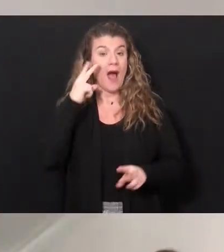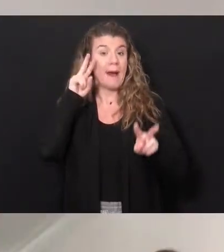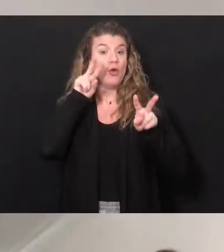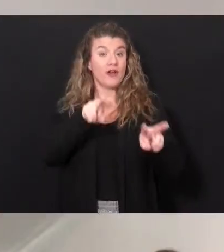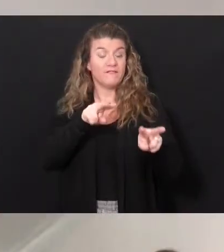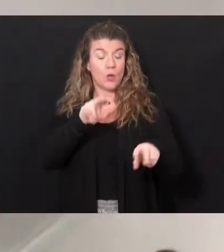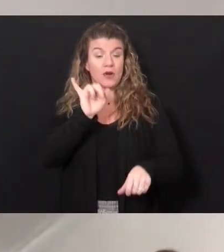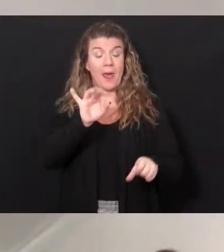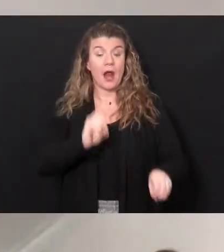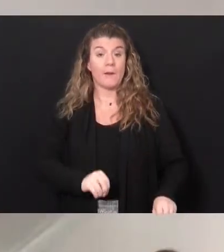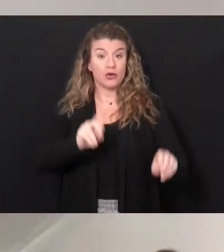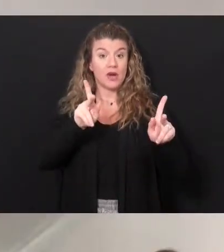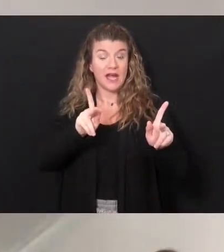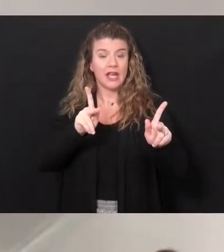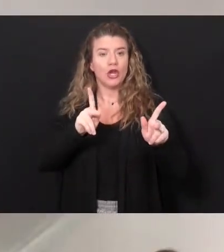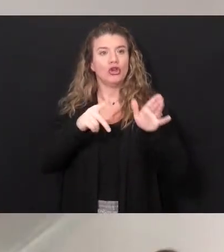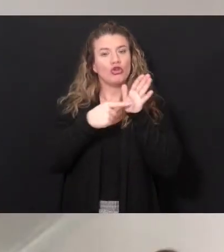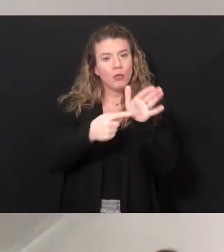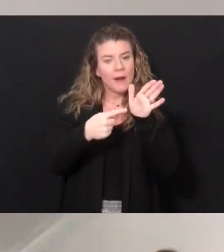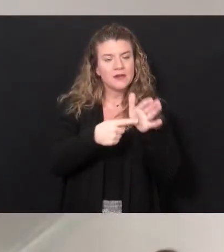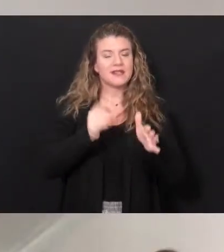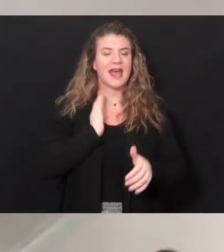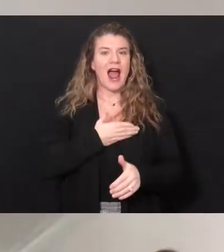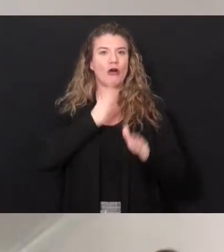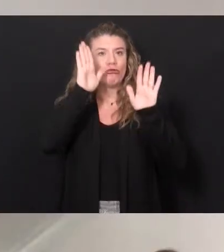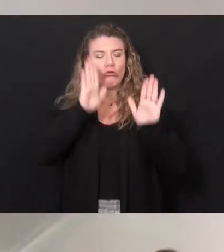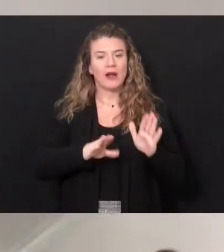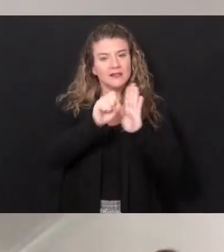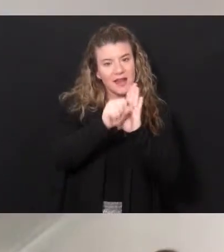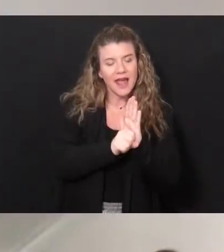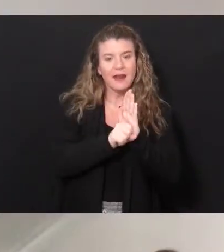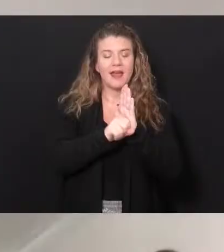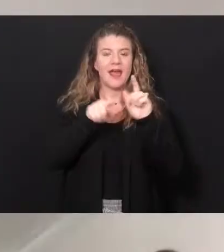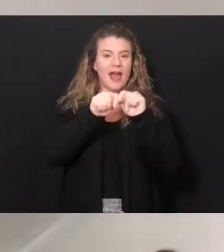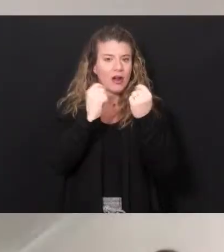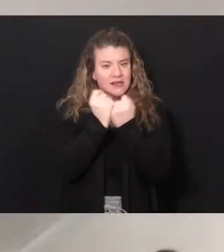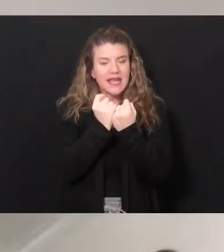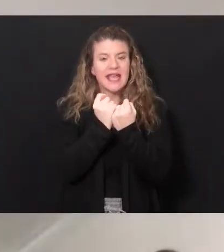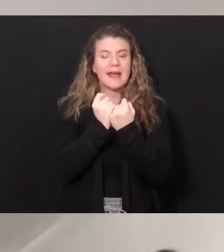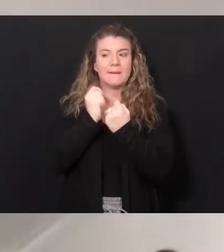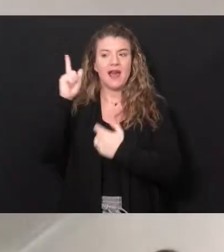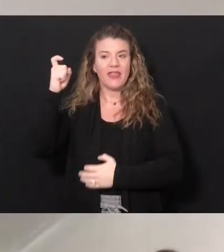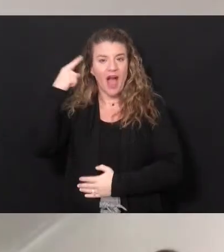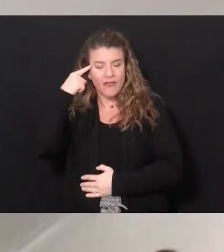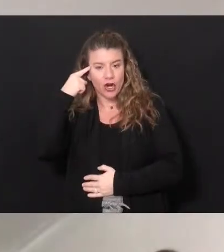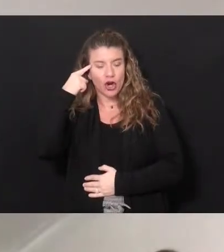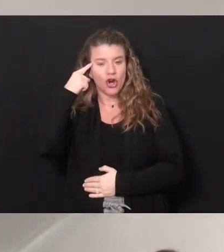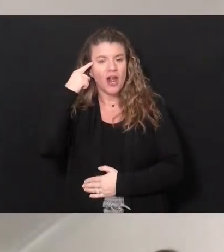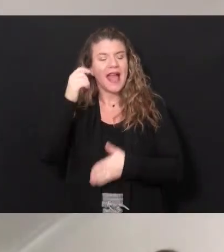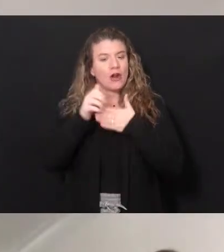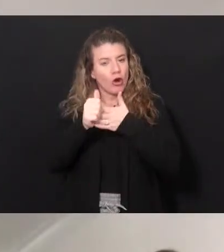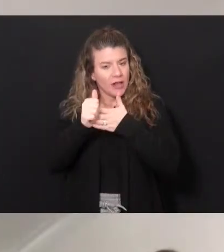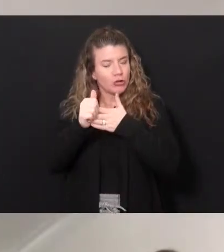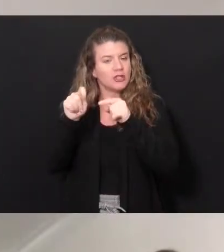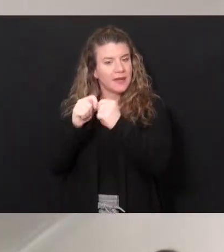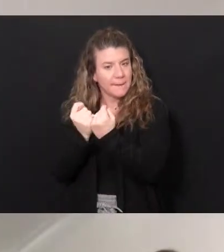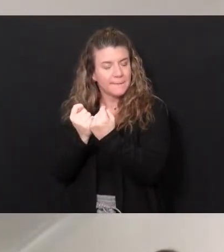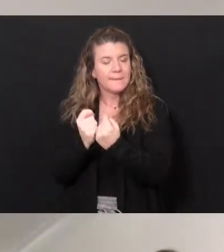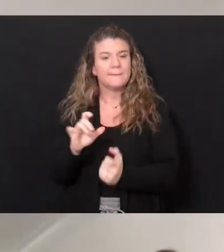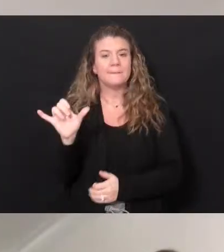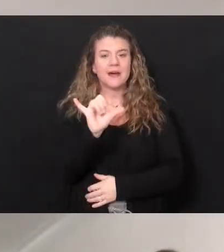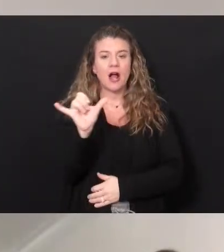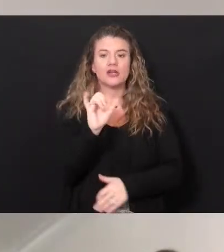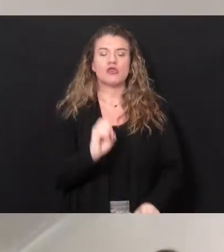forward to this opportunity to represent our great state, our great team, certainly the governor and our leadership, but also